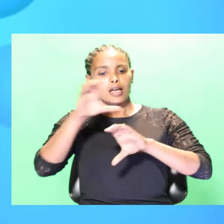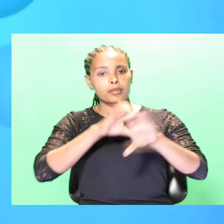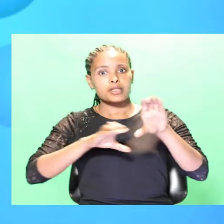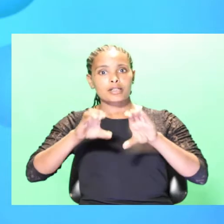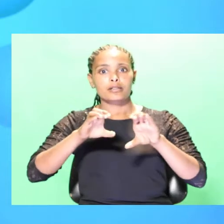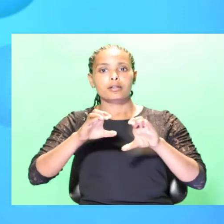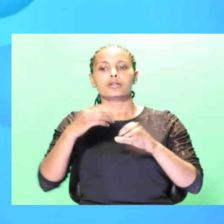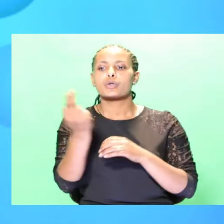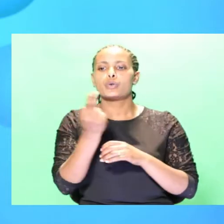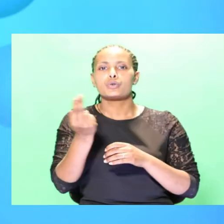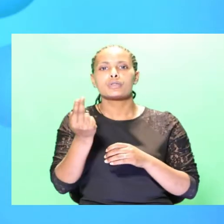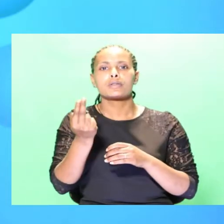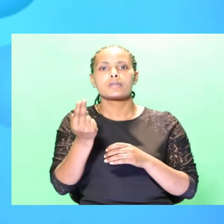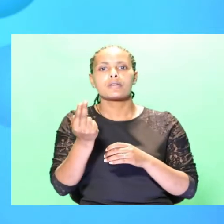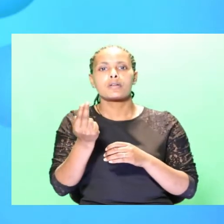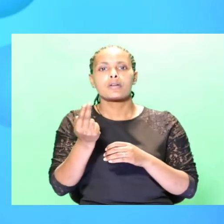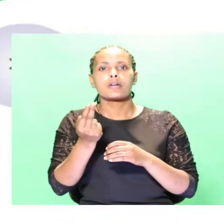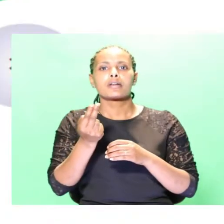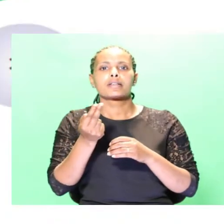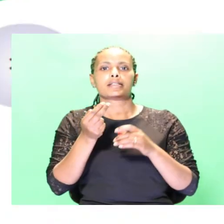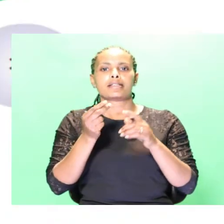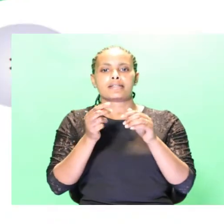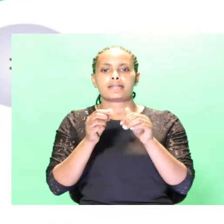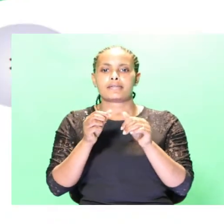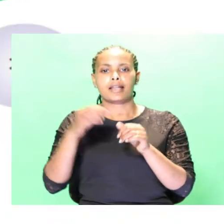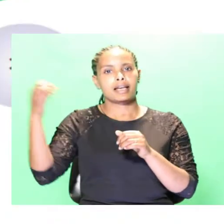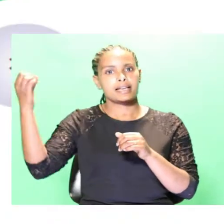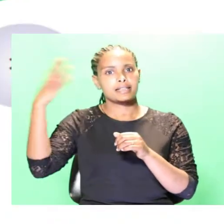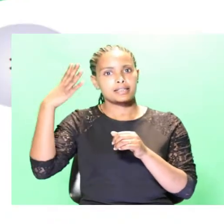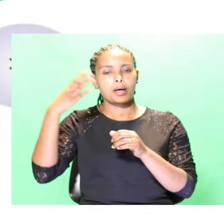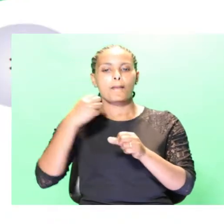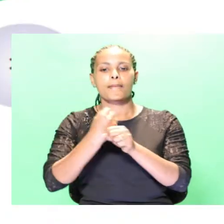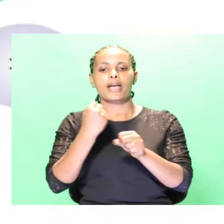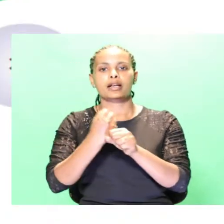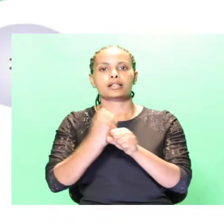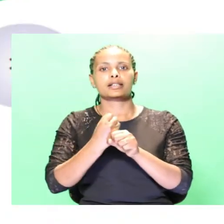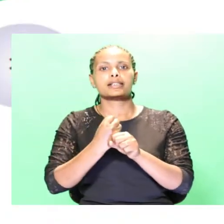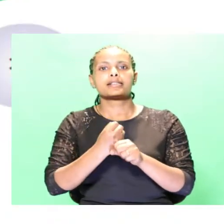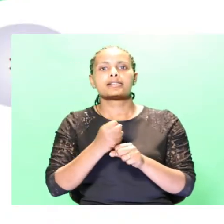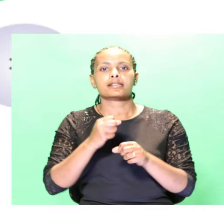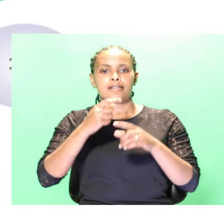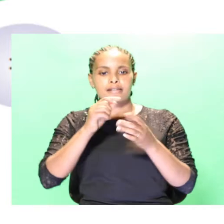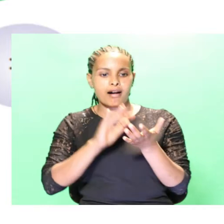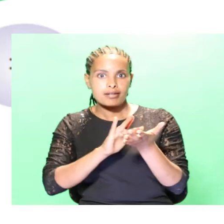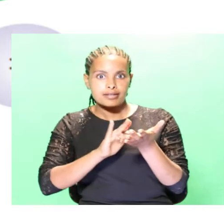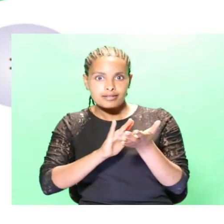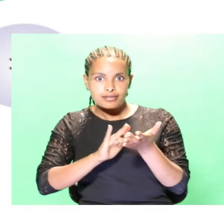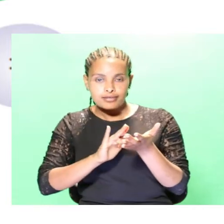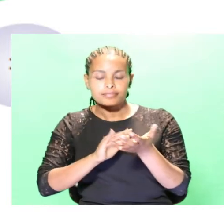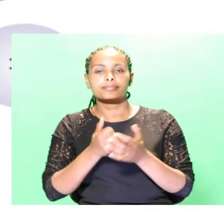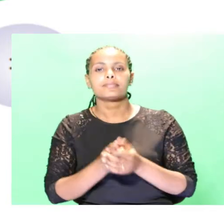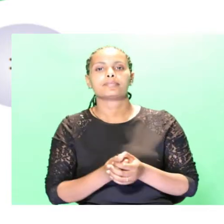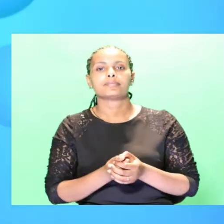Chemistry is used in synthesis, in making drugs and medicine.